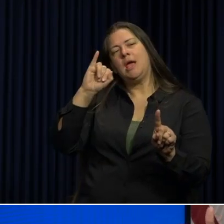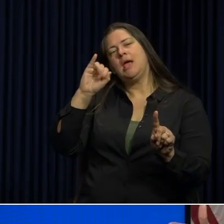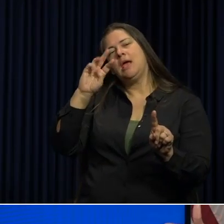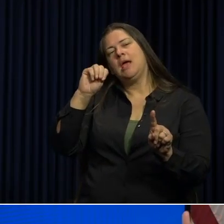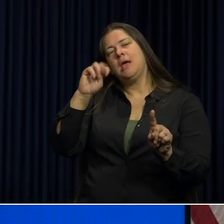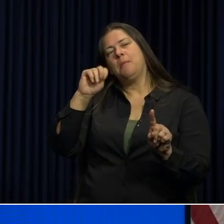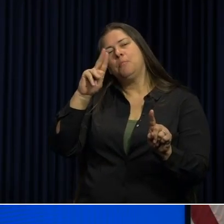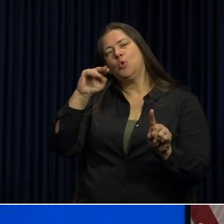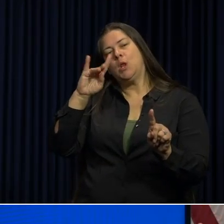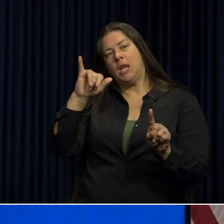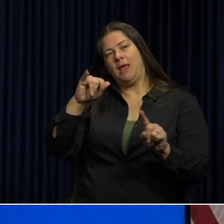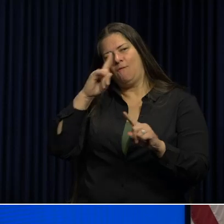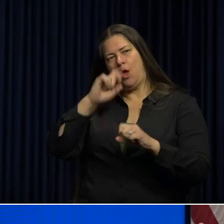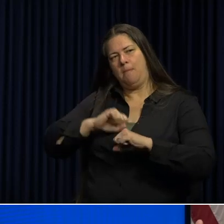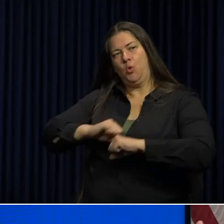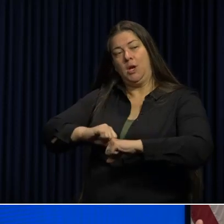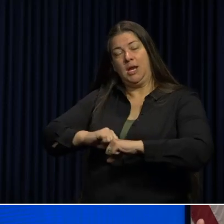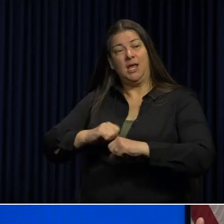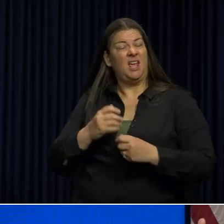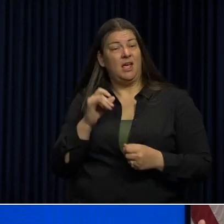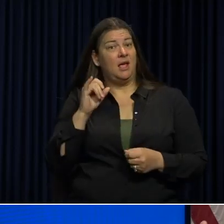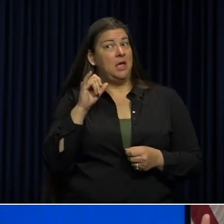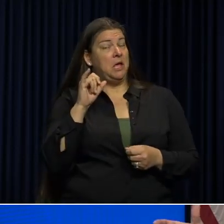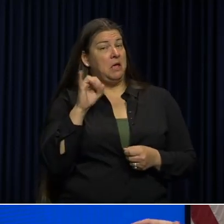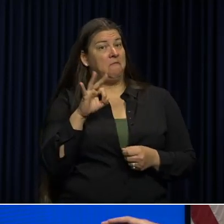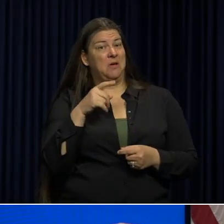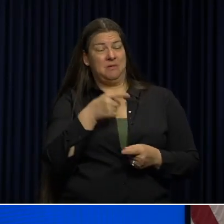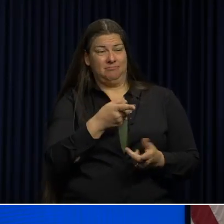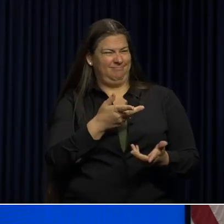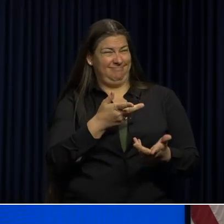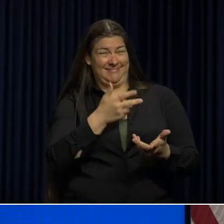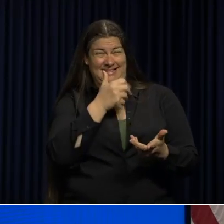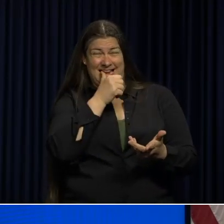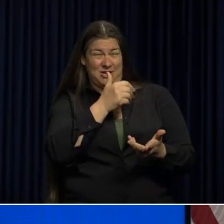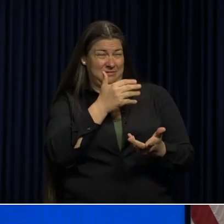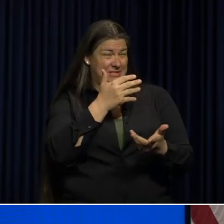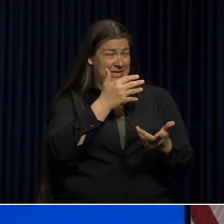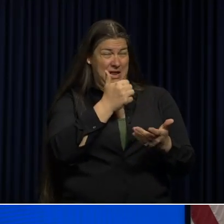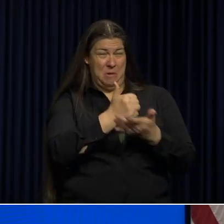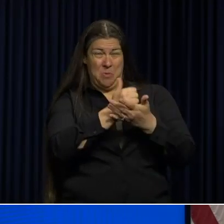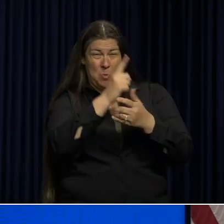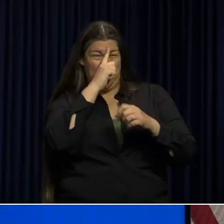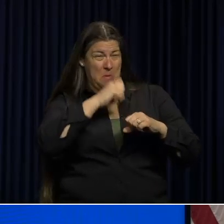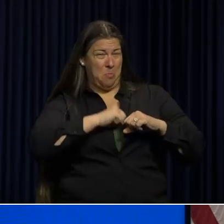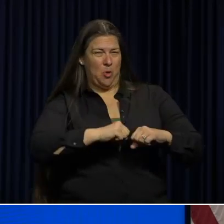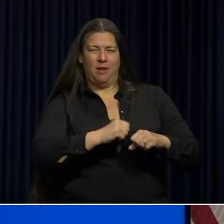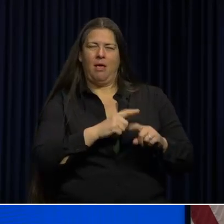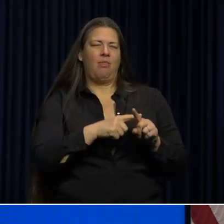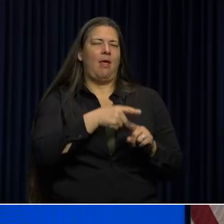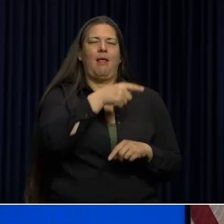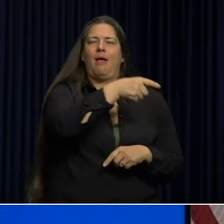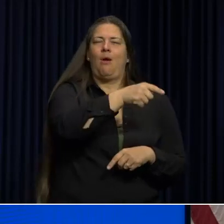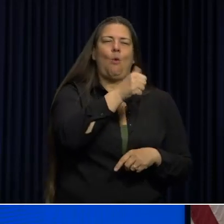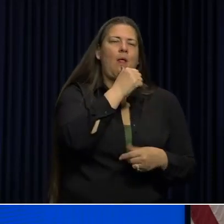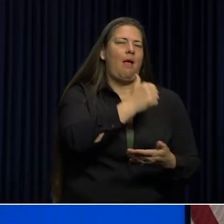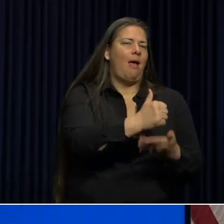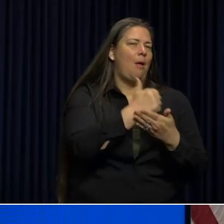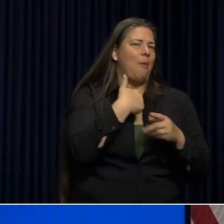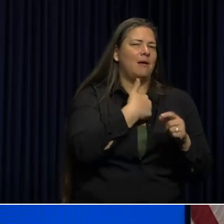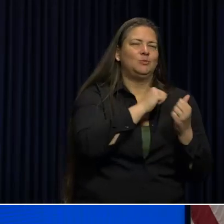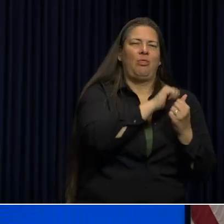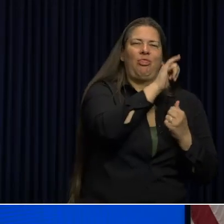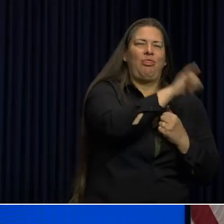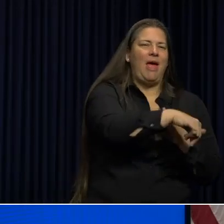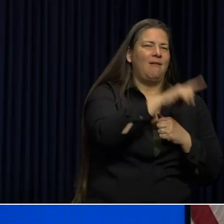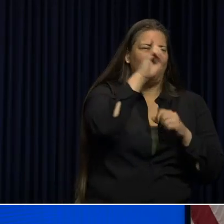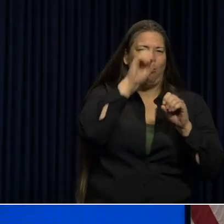have who have been through it. If there isn't any significant level of immunity, then one of those tests isn't going to be as helpful, other than knowing how widespread